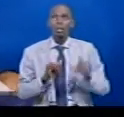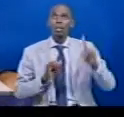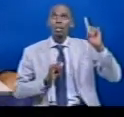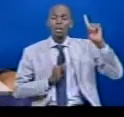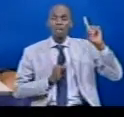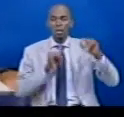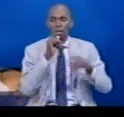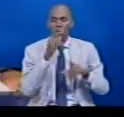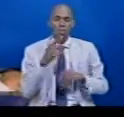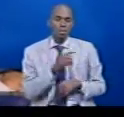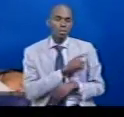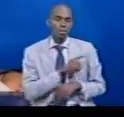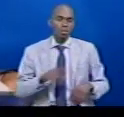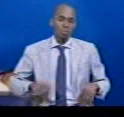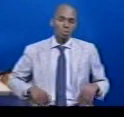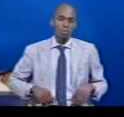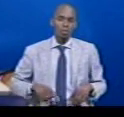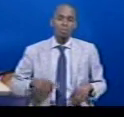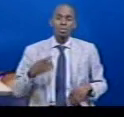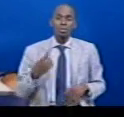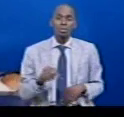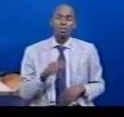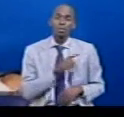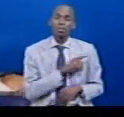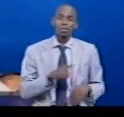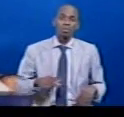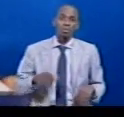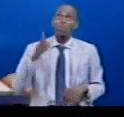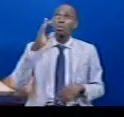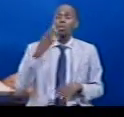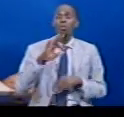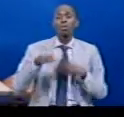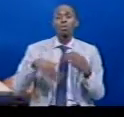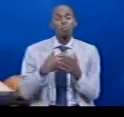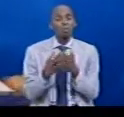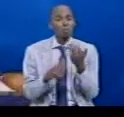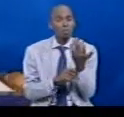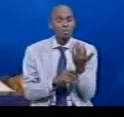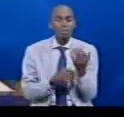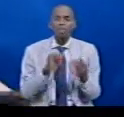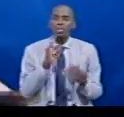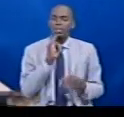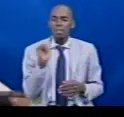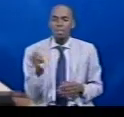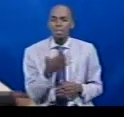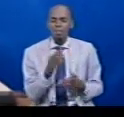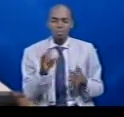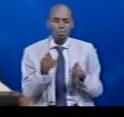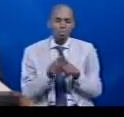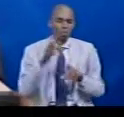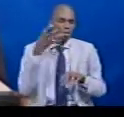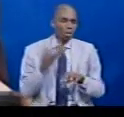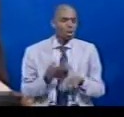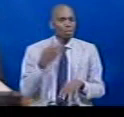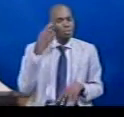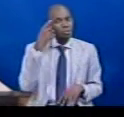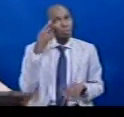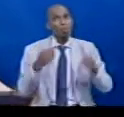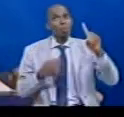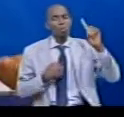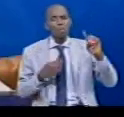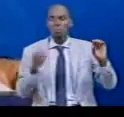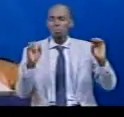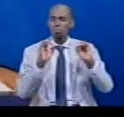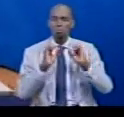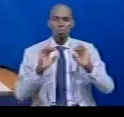flesh. Is anything too hard for me? There is nothing too hard for the Lord. Want to pray